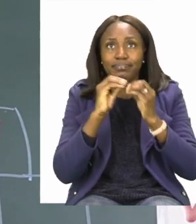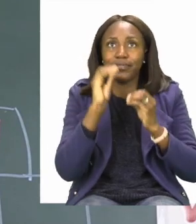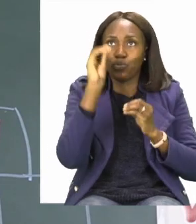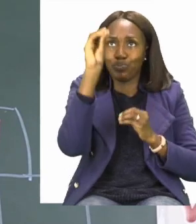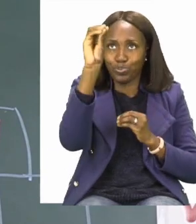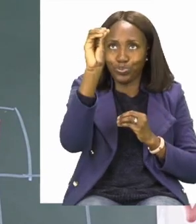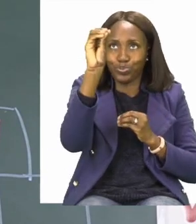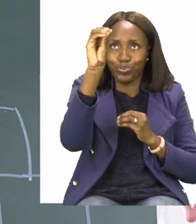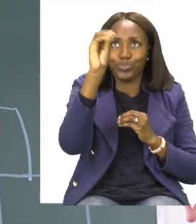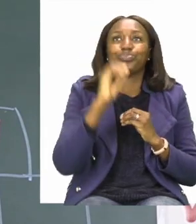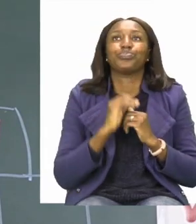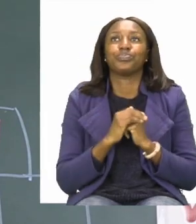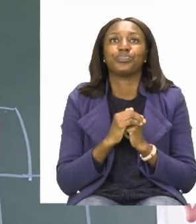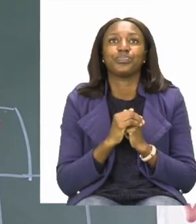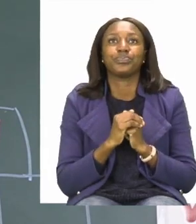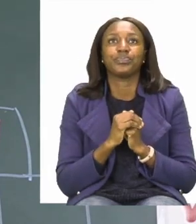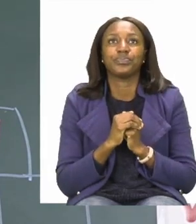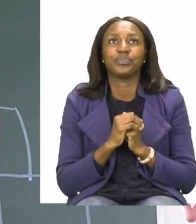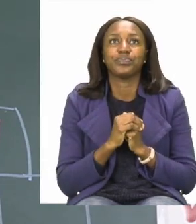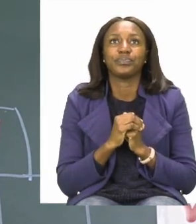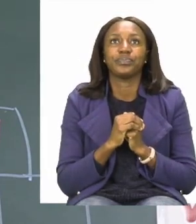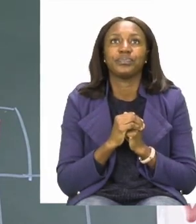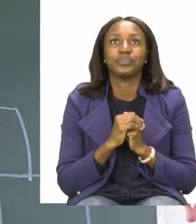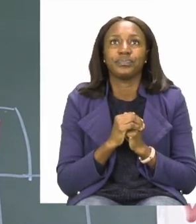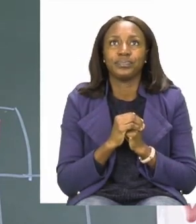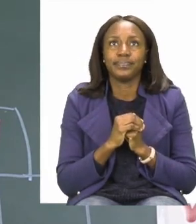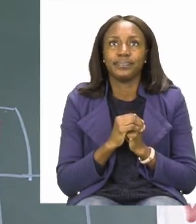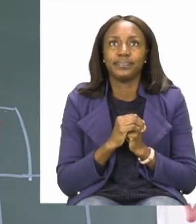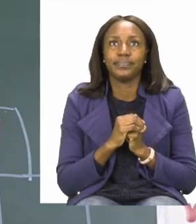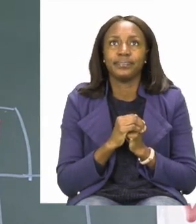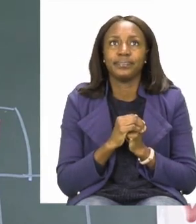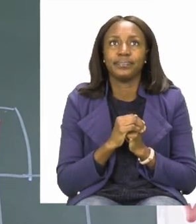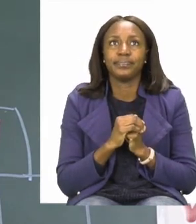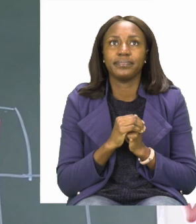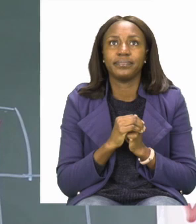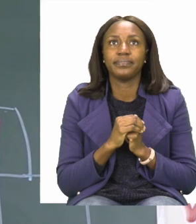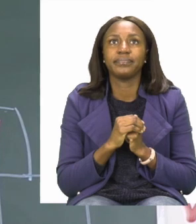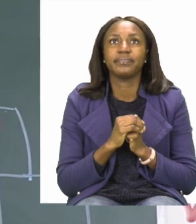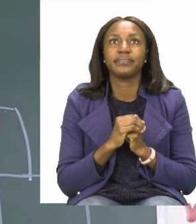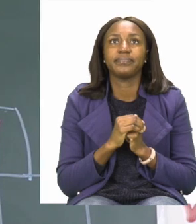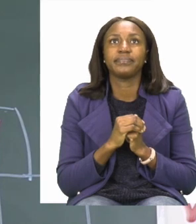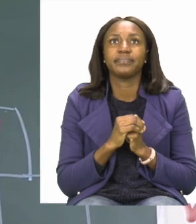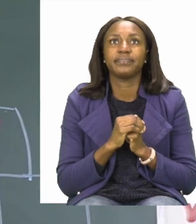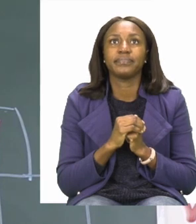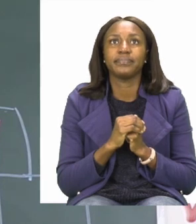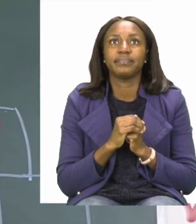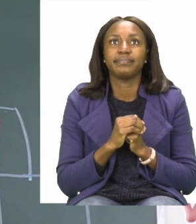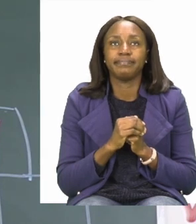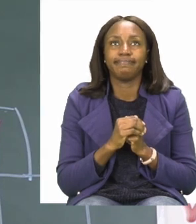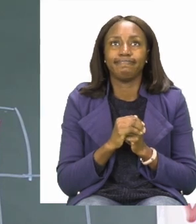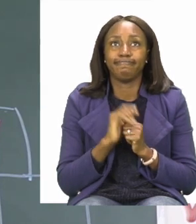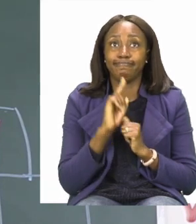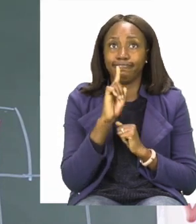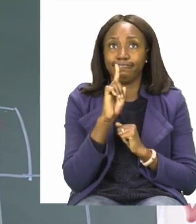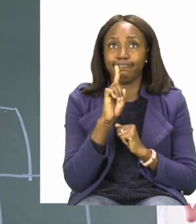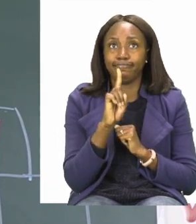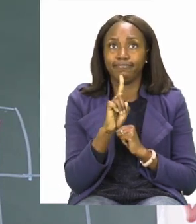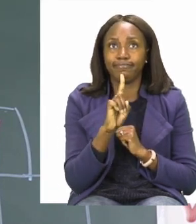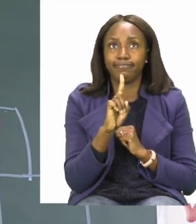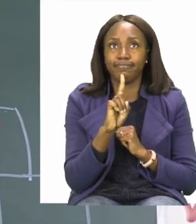that we actually say, the number we say, is the one that is missing to complete the 17. Let's